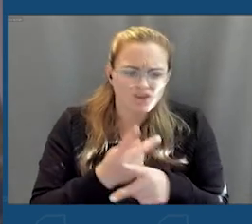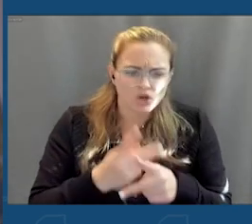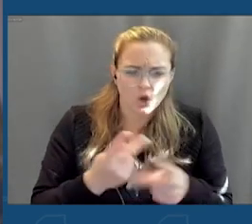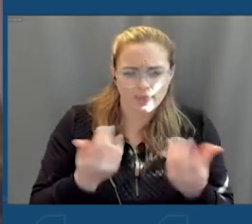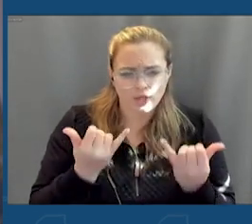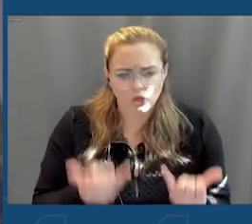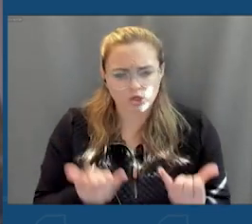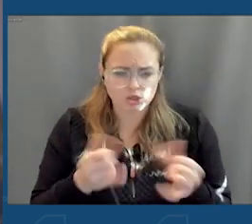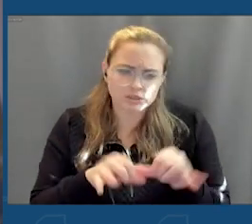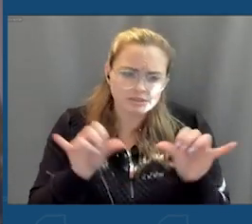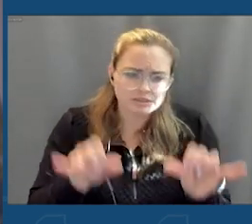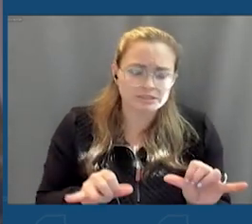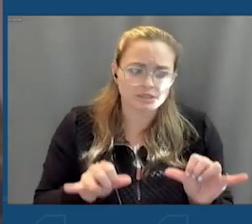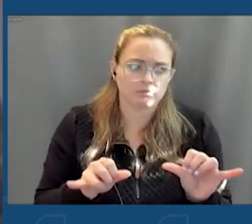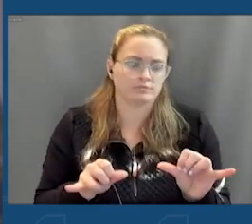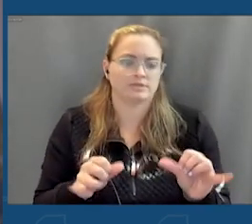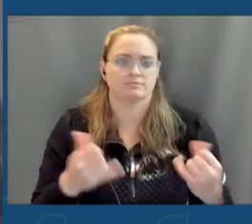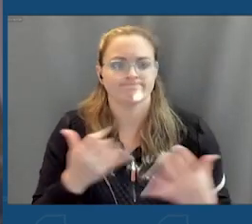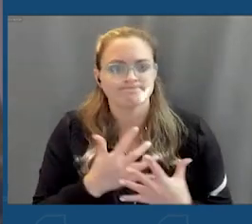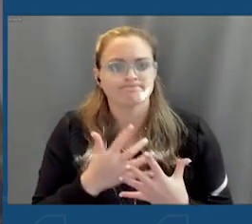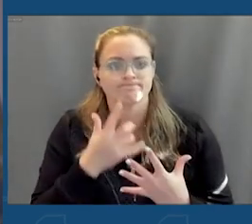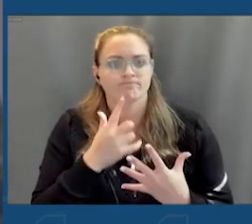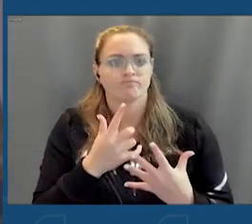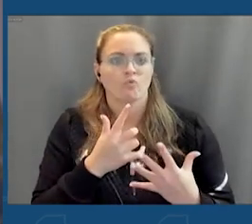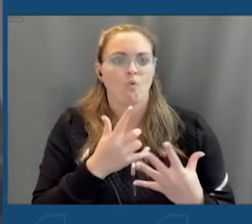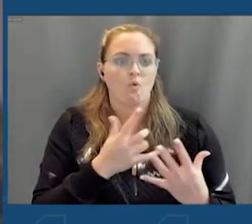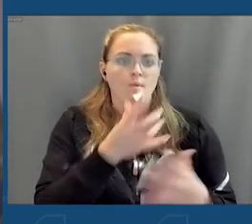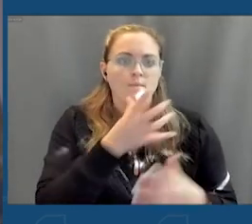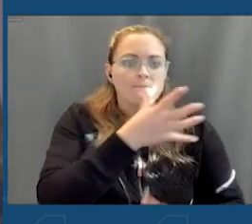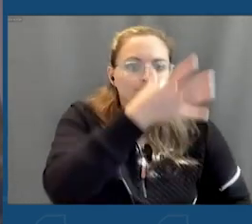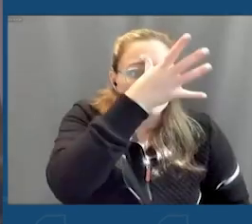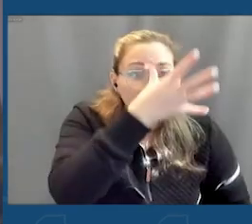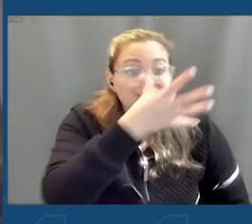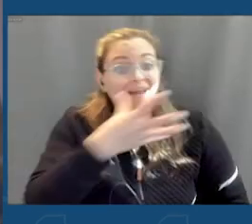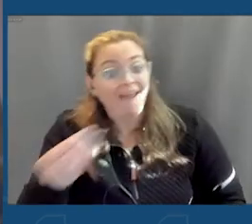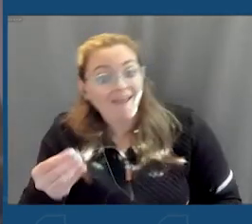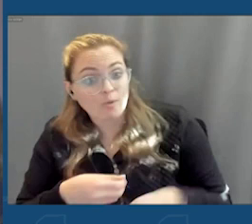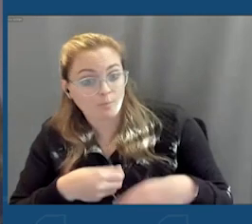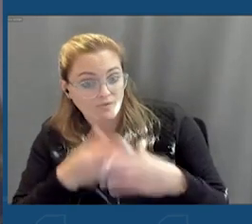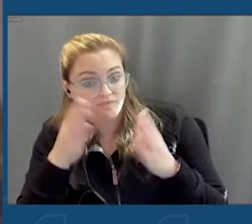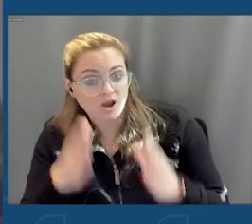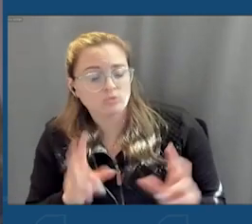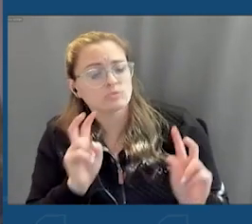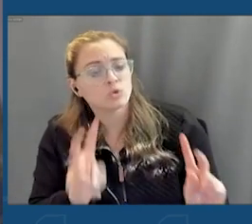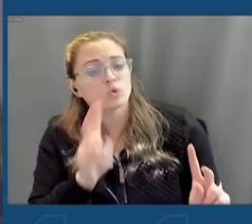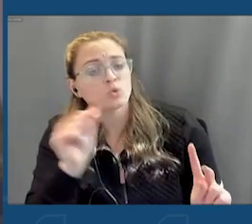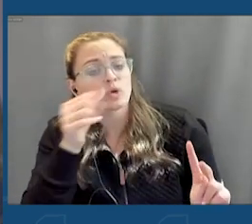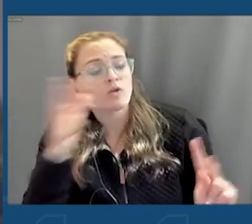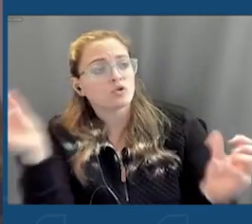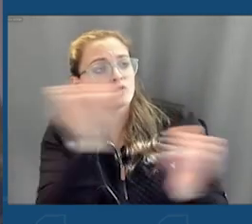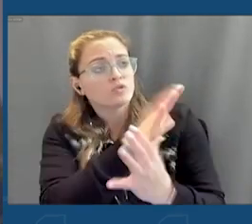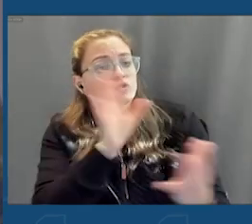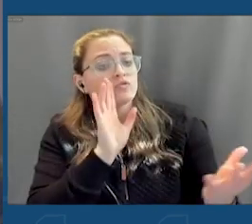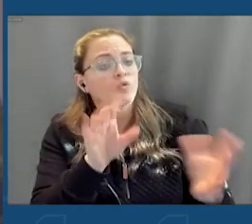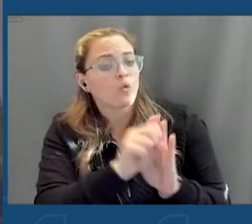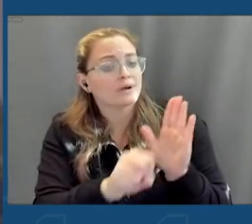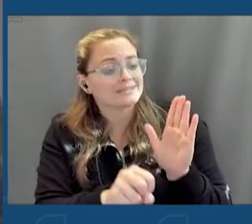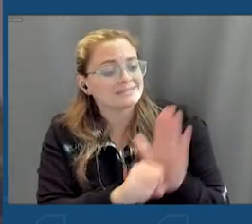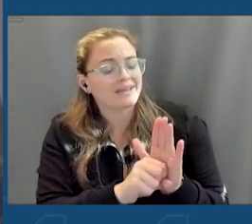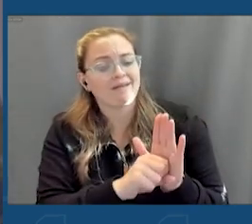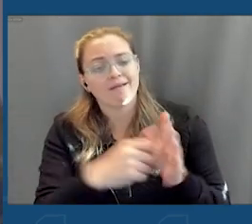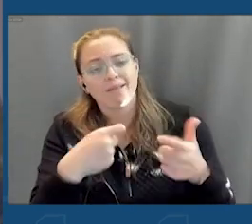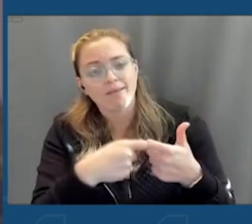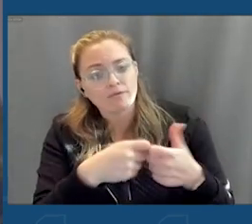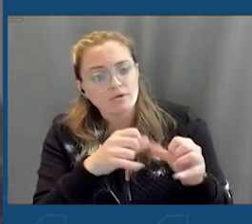daunting for parents and providers. It's not easy. We look forward to the governor's vision for a statewide electronic solution